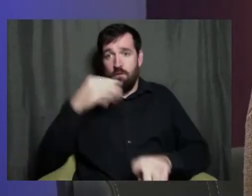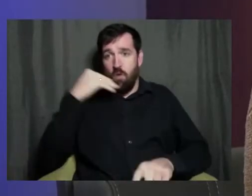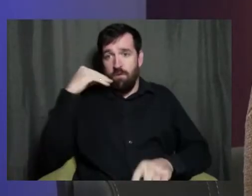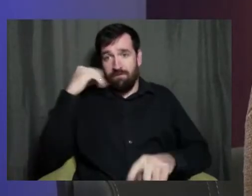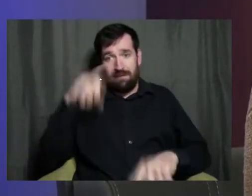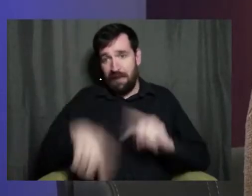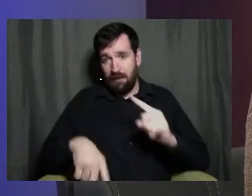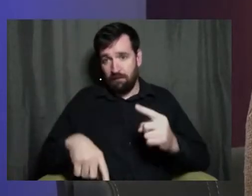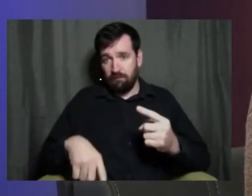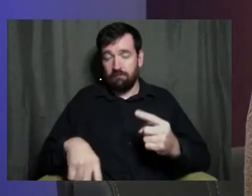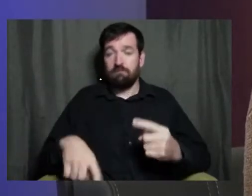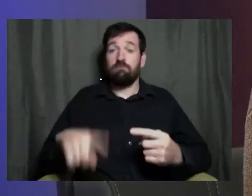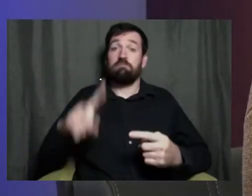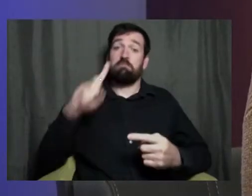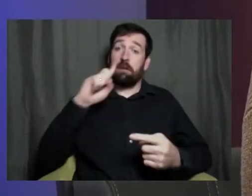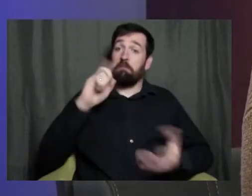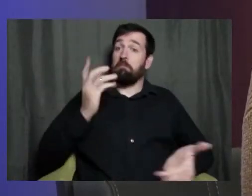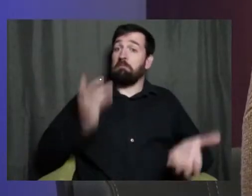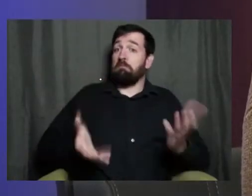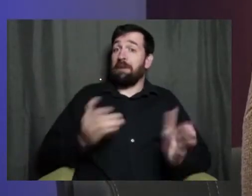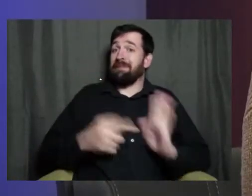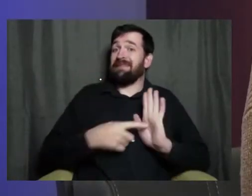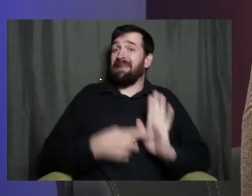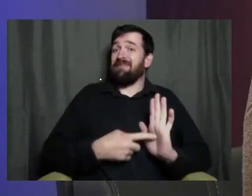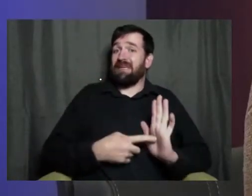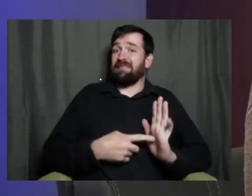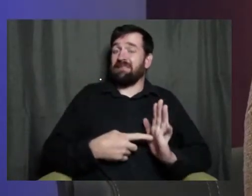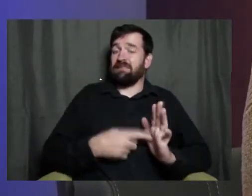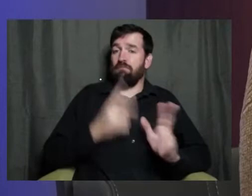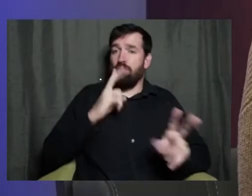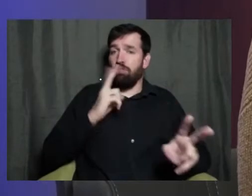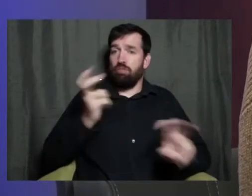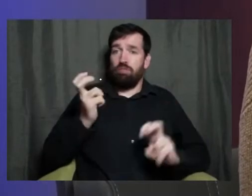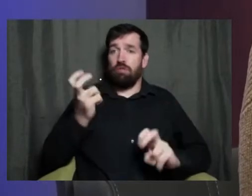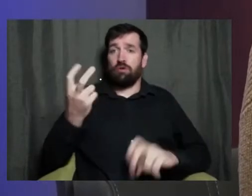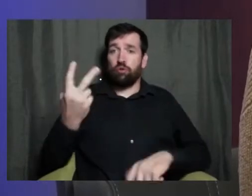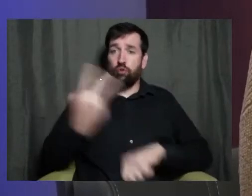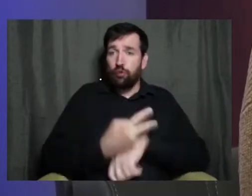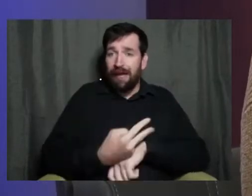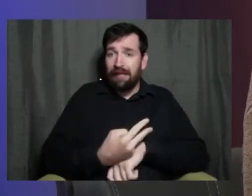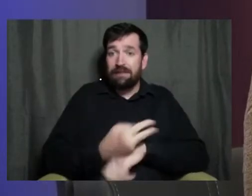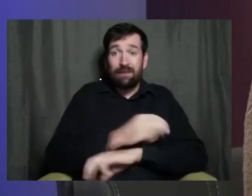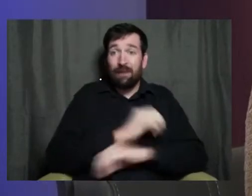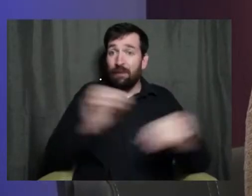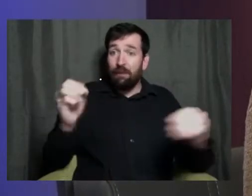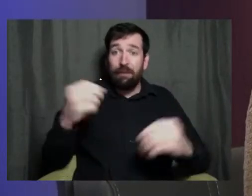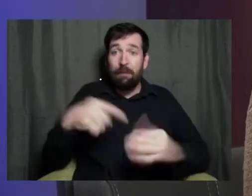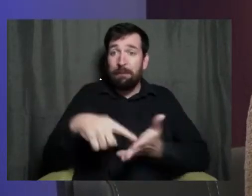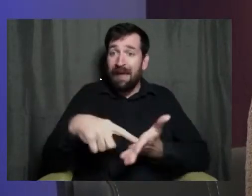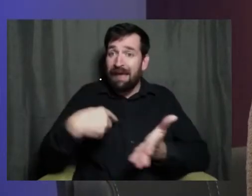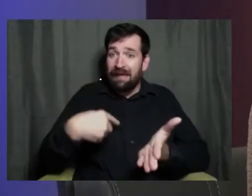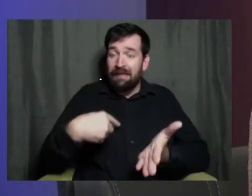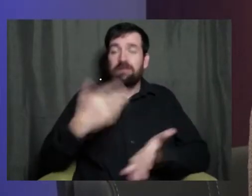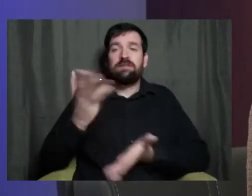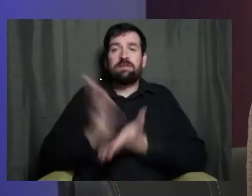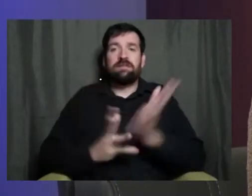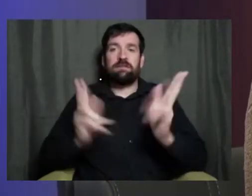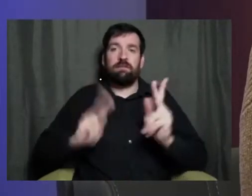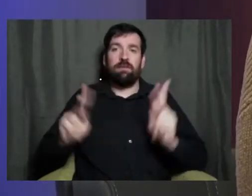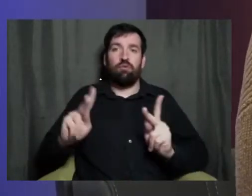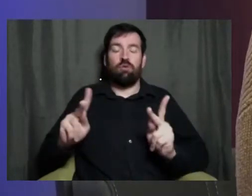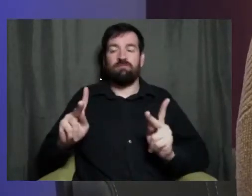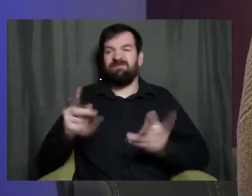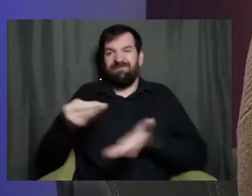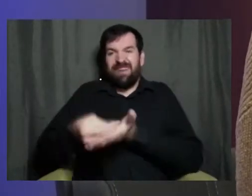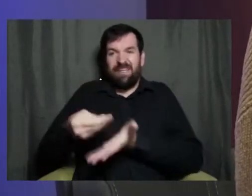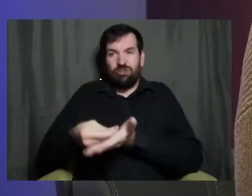that I might have side effects and be down for 2 days, and if I don't work those 2 days, I don't get paid for those 2 days, some folks are just in a position where financially, that's a